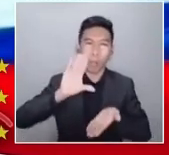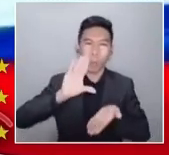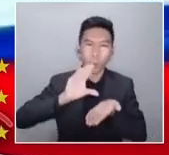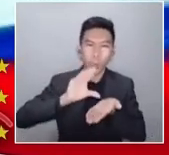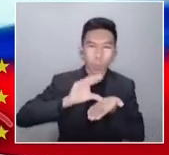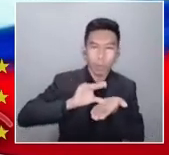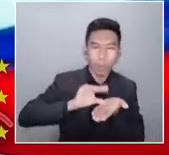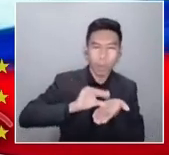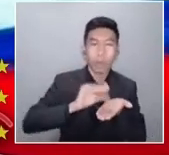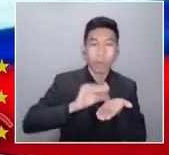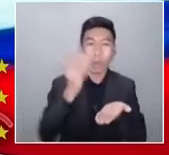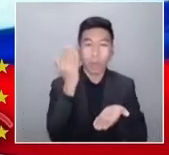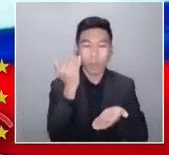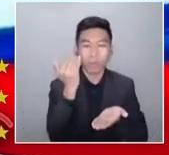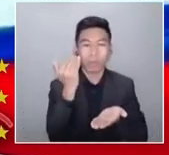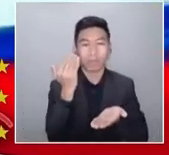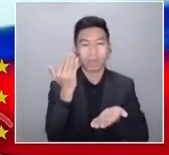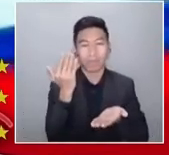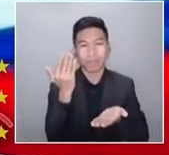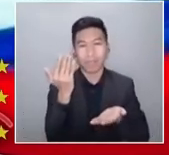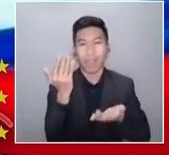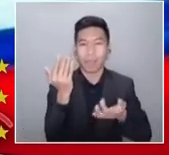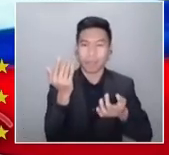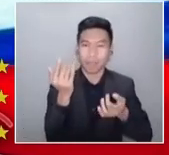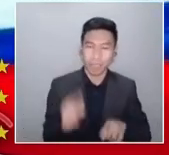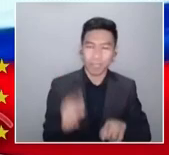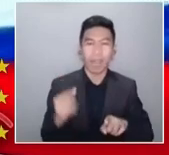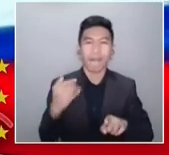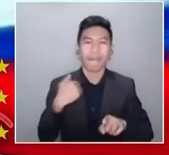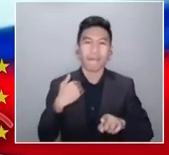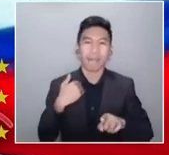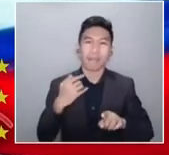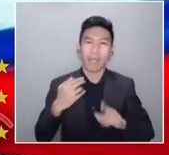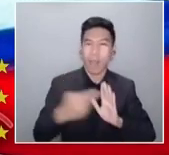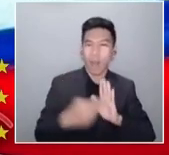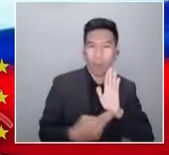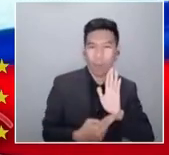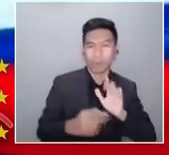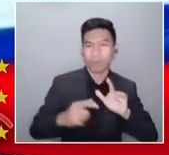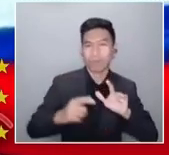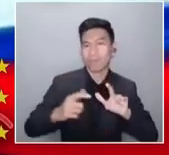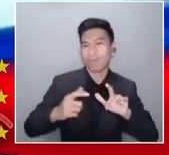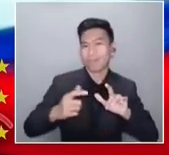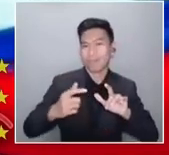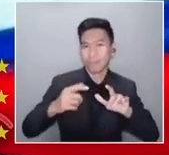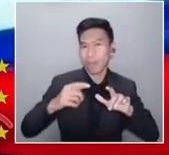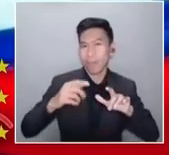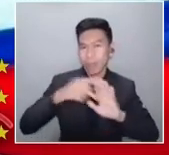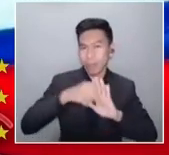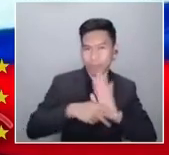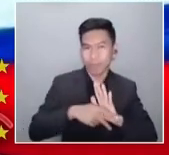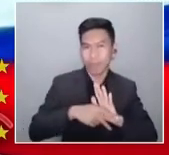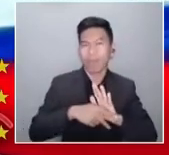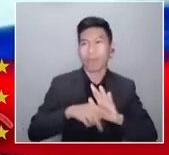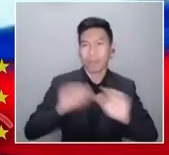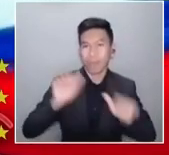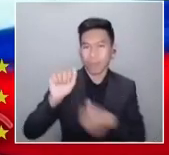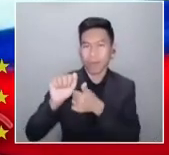of the protocol that we have to observe. Marami po dyan ay kailangan isara